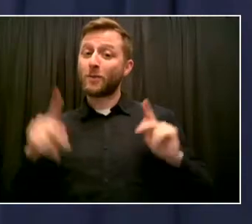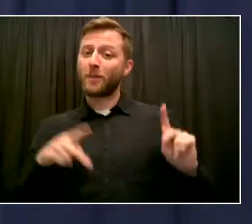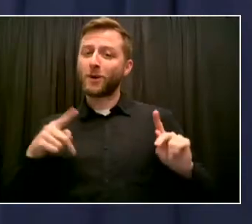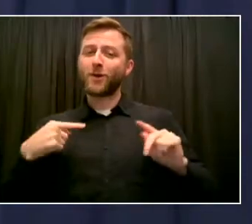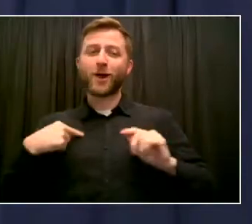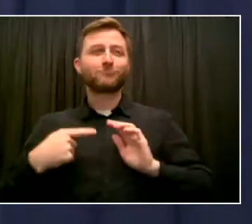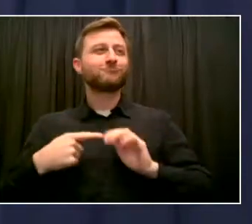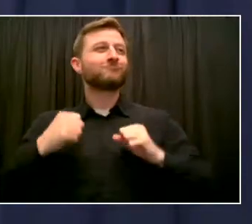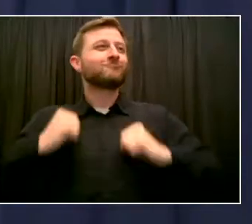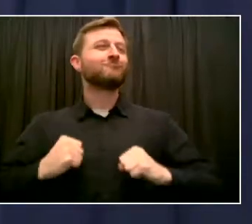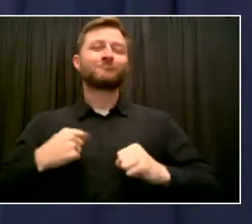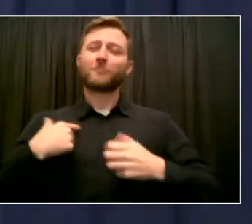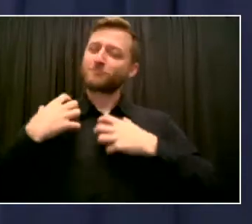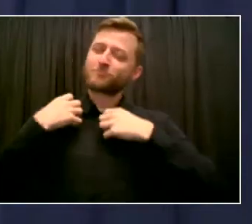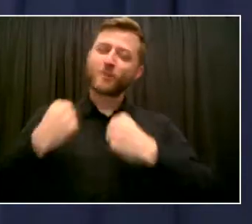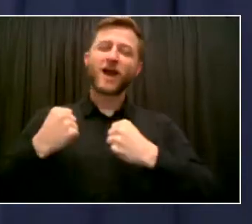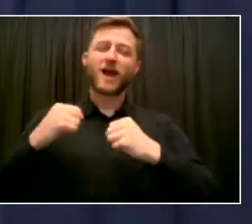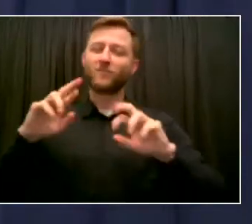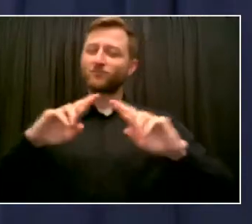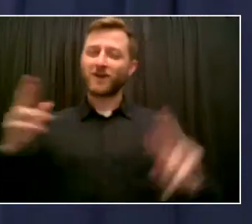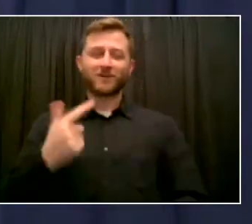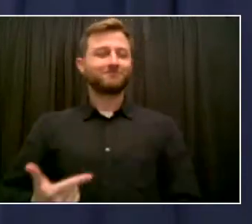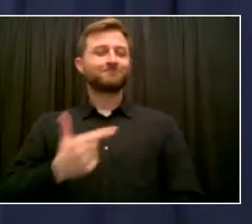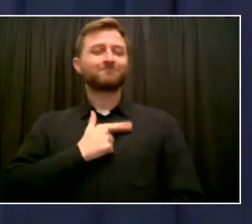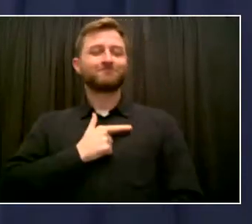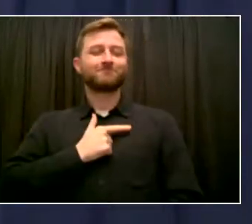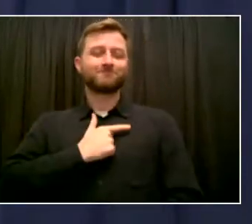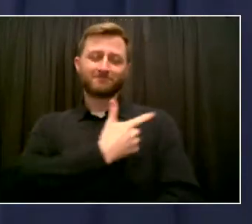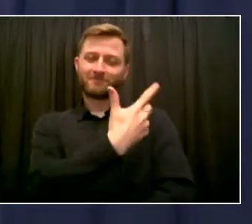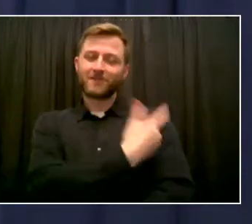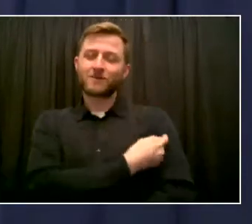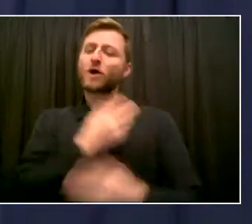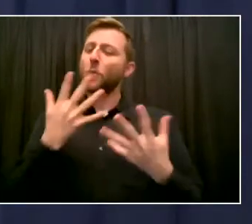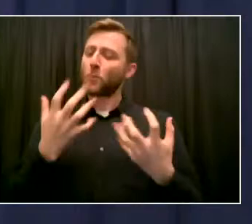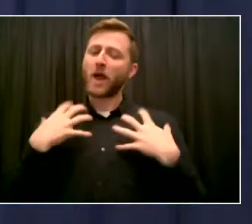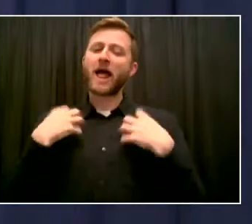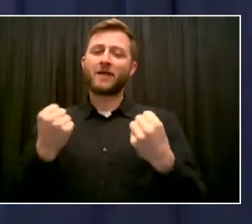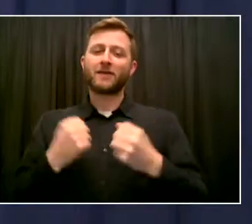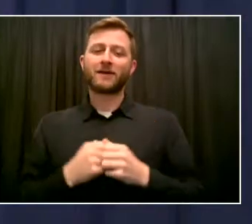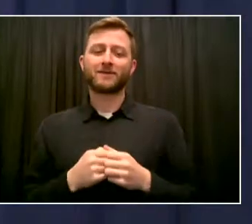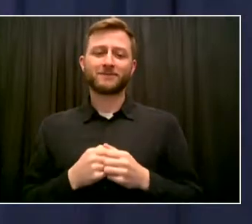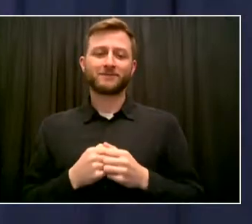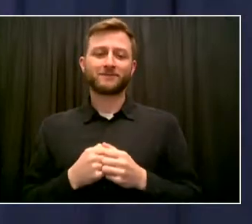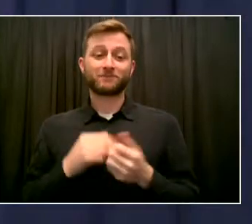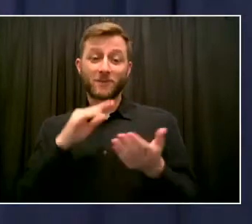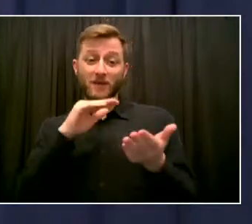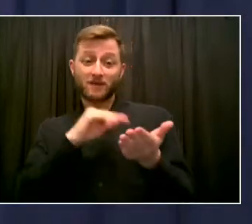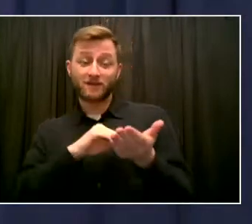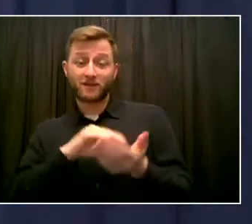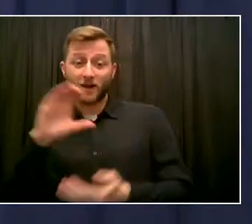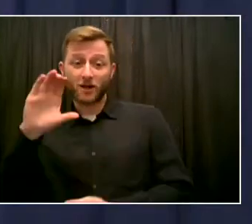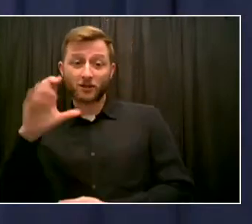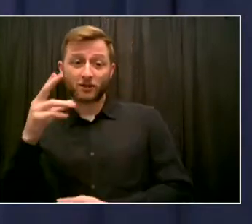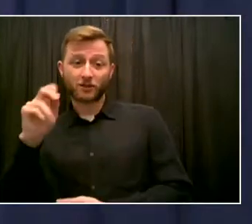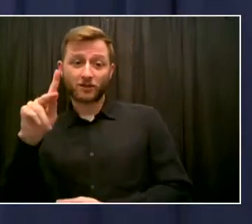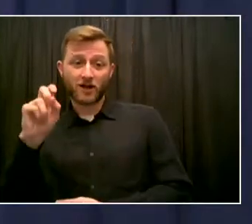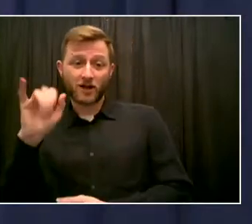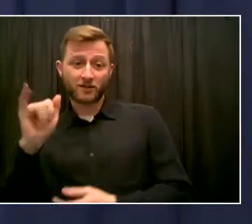to step forward because they want to be healthy. So I'm going to let Dr. Choksi lead us to our next vaccine.